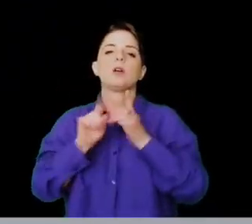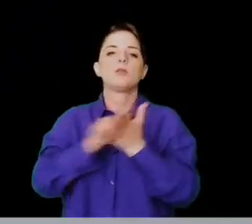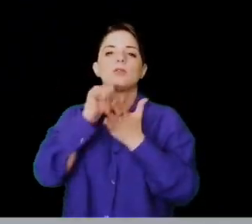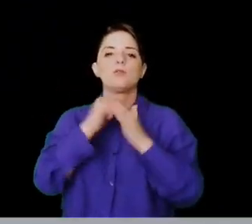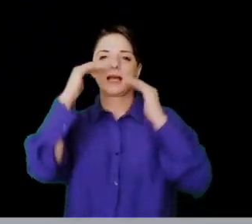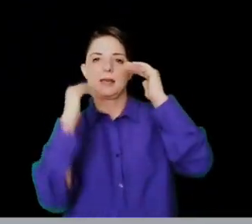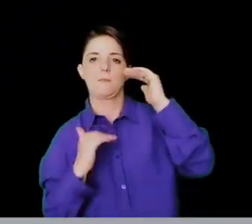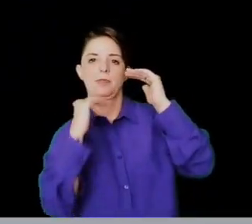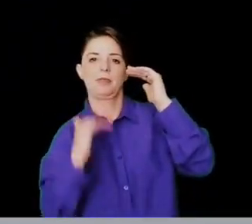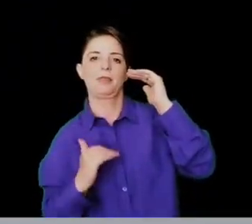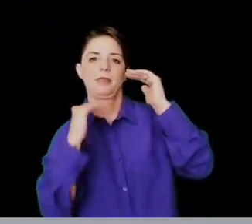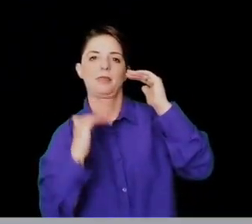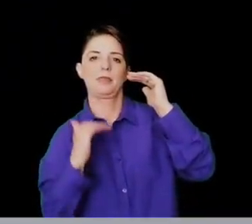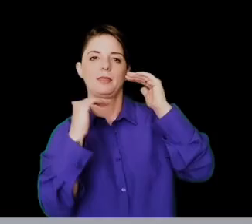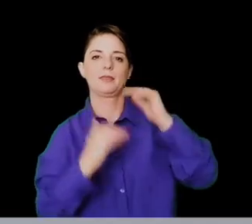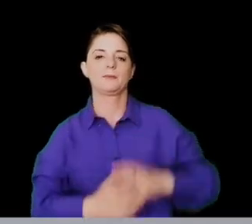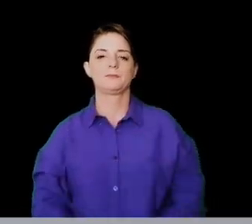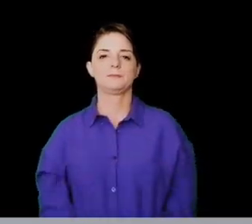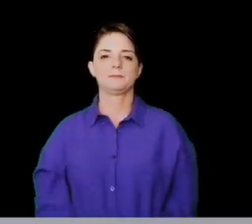at the right depth as well.